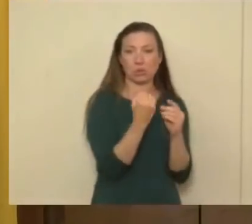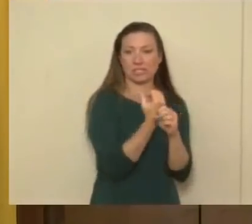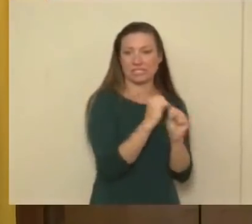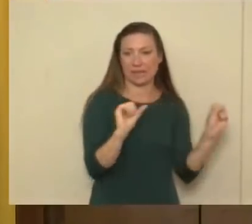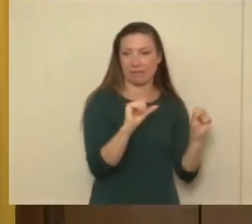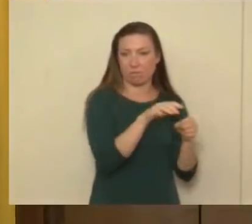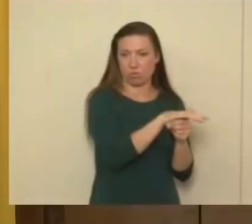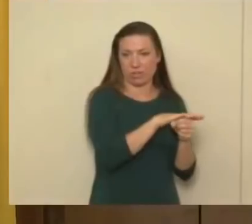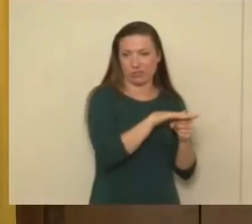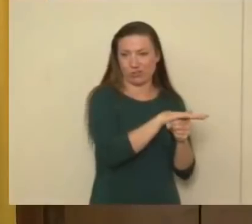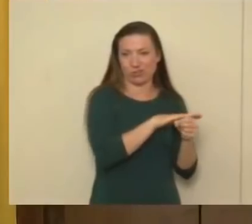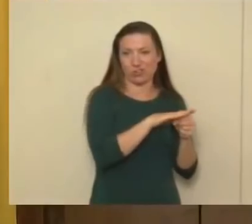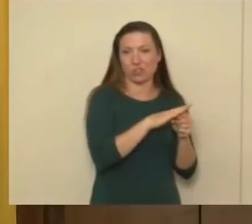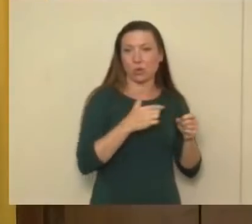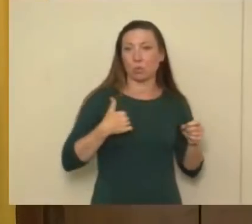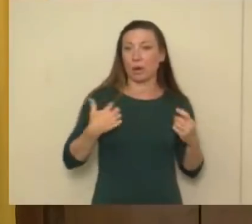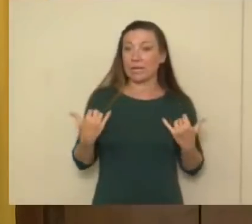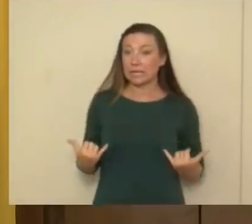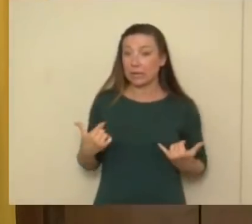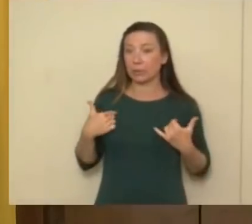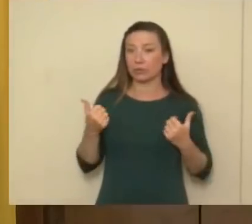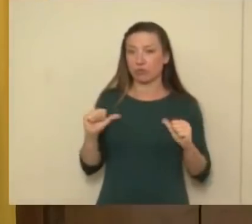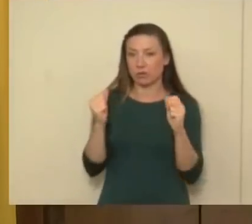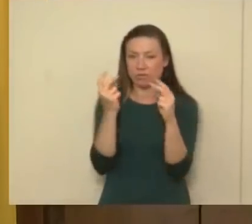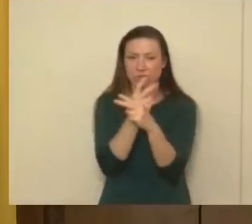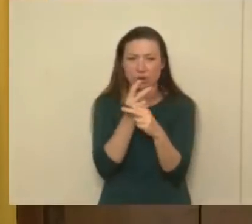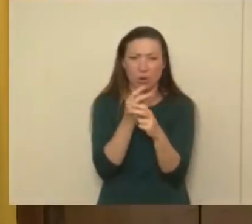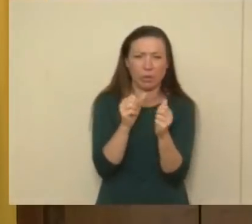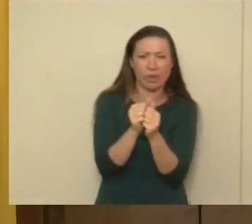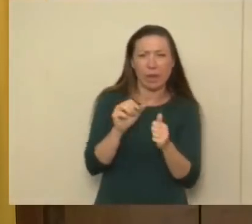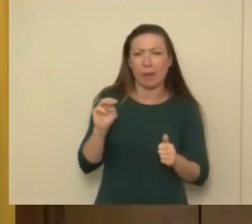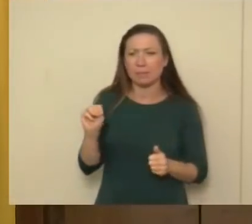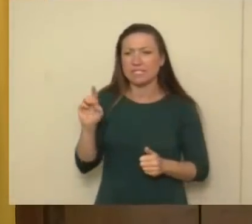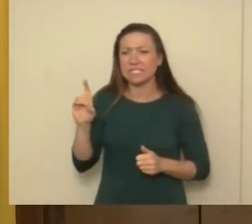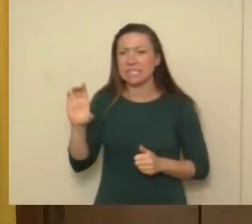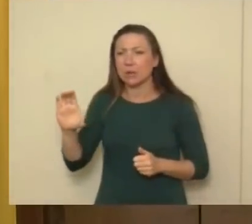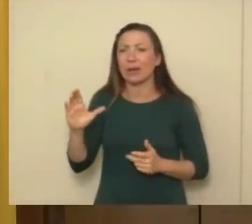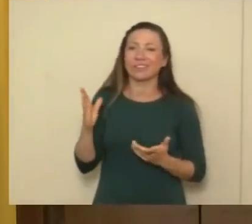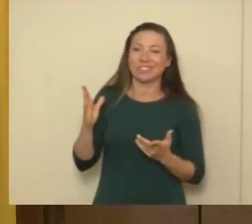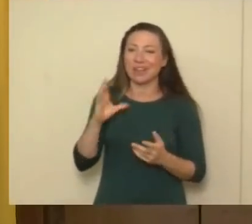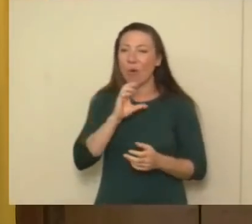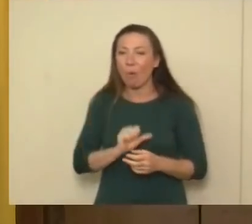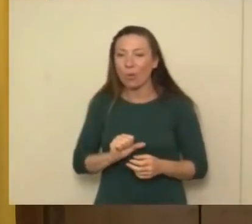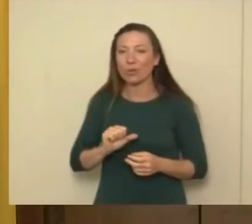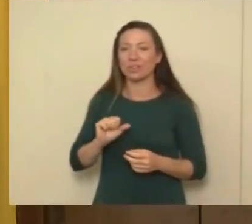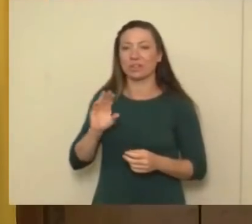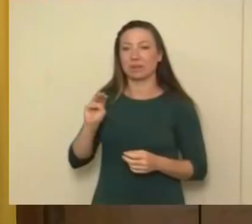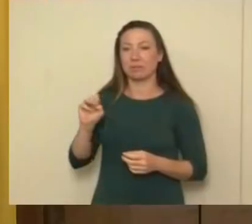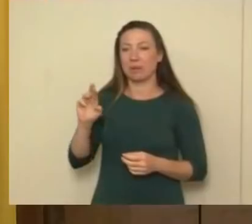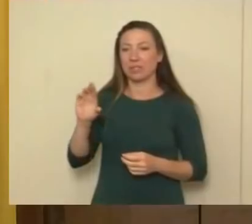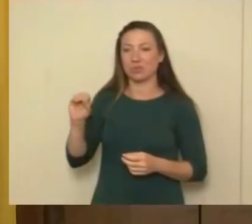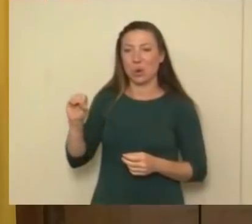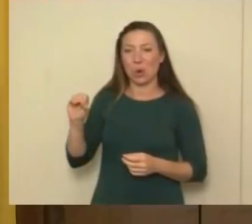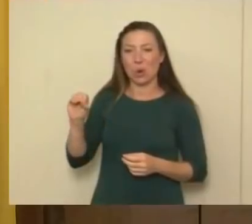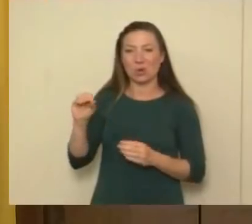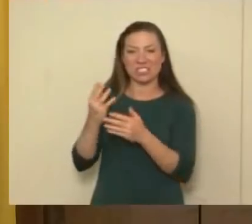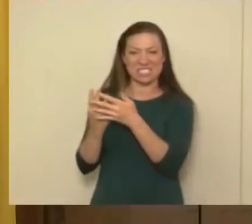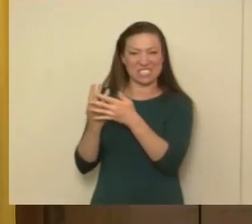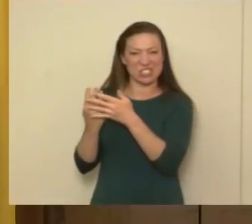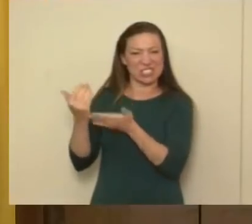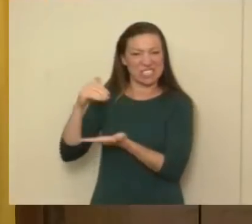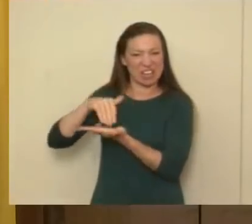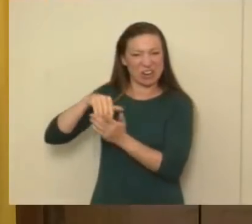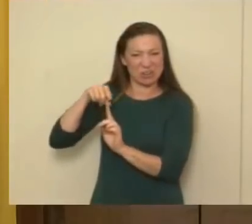location. So we're trying to figure that out with with the old Metropolitan Detention Center in Bernalillo County, and looking